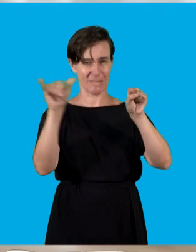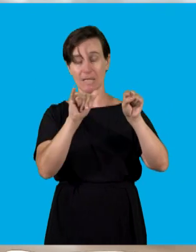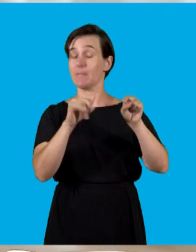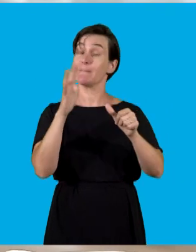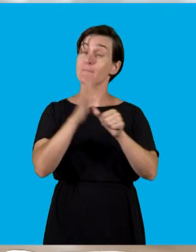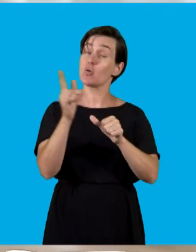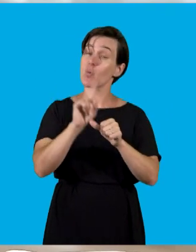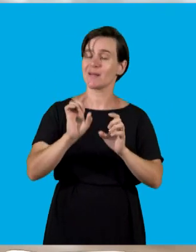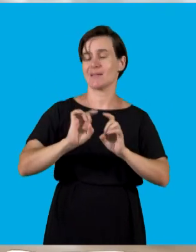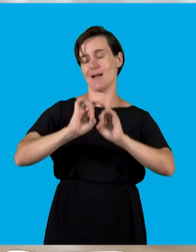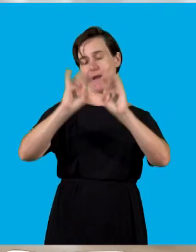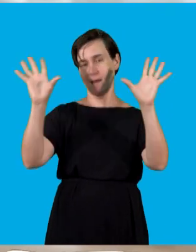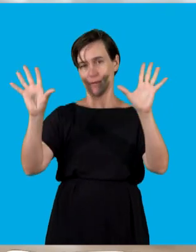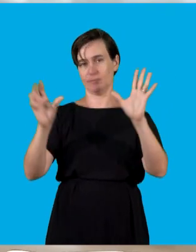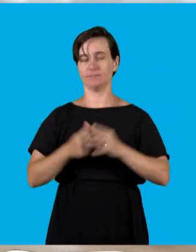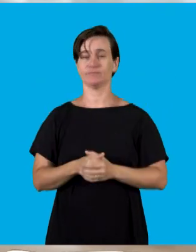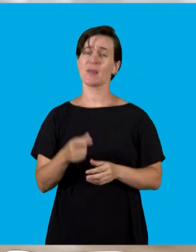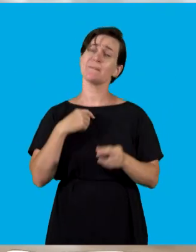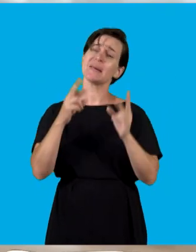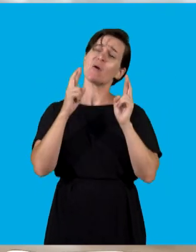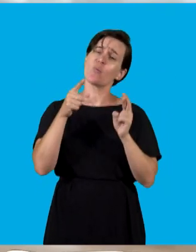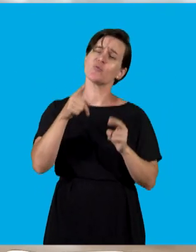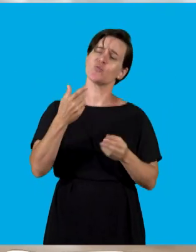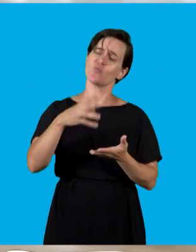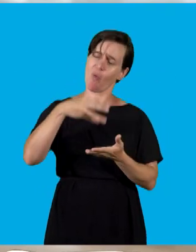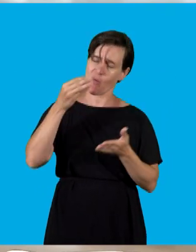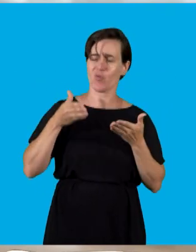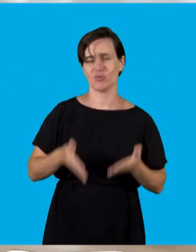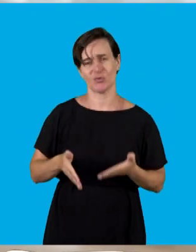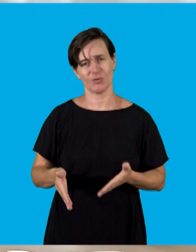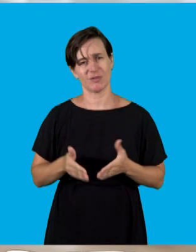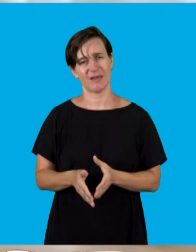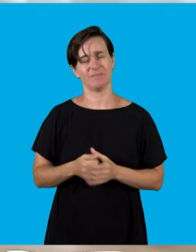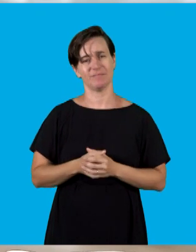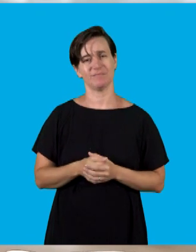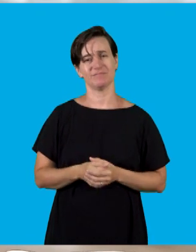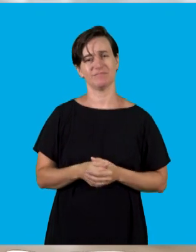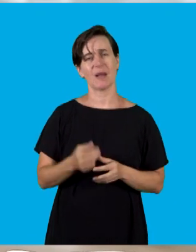clear. I hope and wish that today's lesson was fruitful, and going